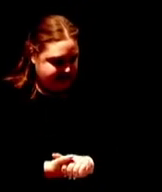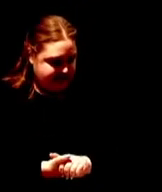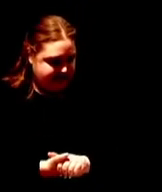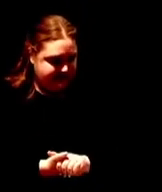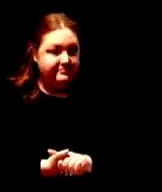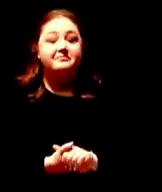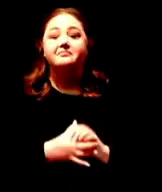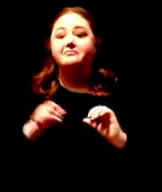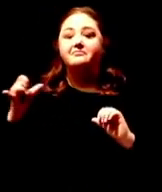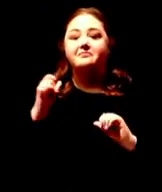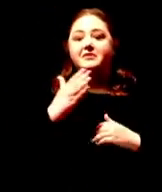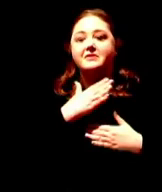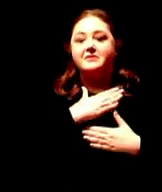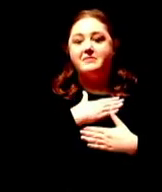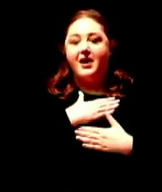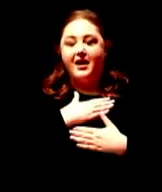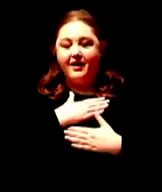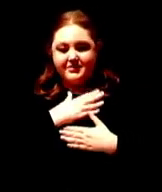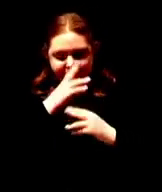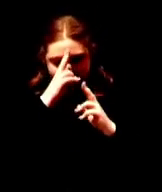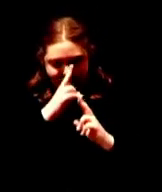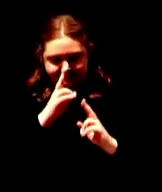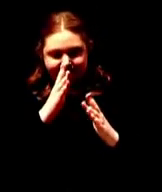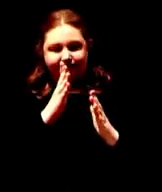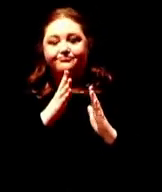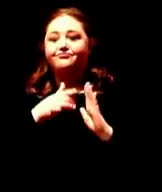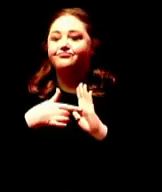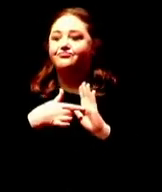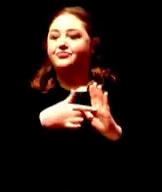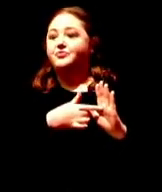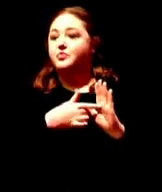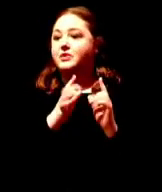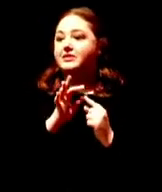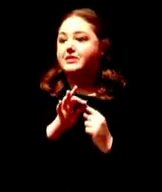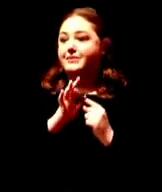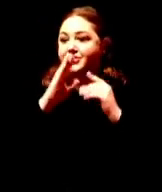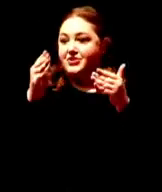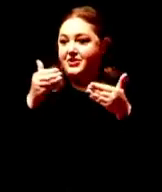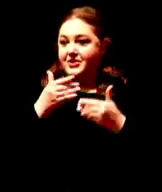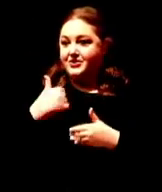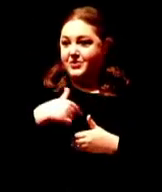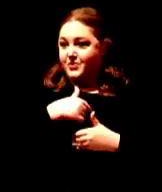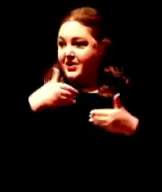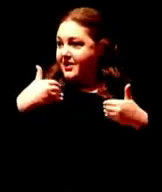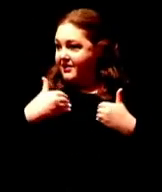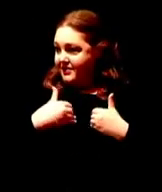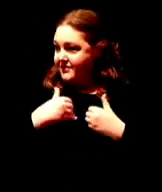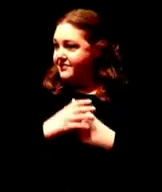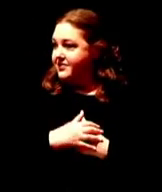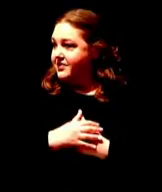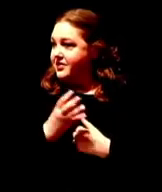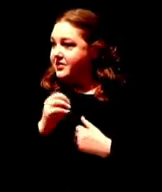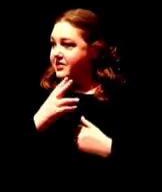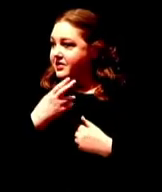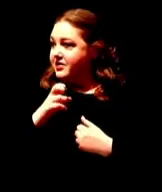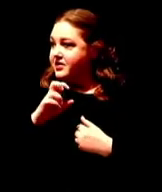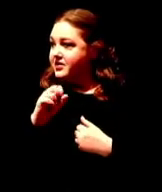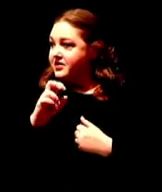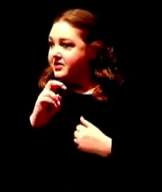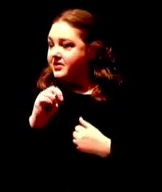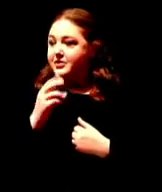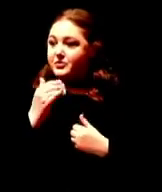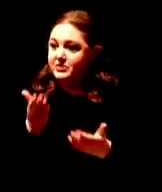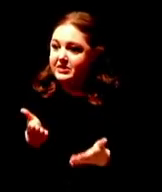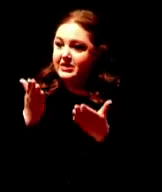Also, it is my privilege to share with you one special guest we have as a teacher. Mrs. Hintz, if she would stand,